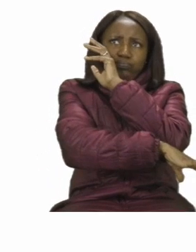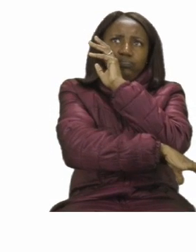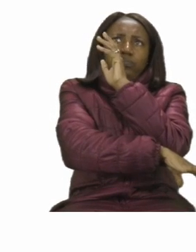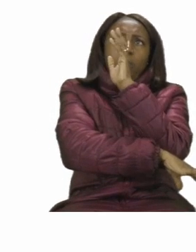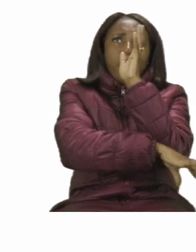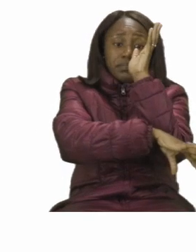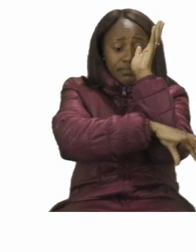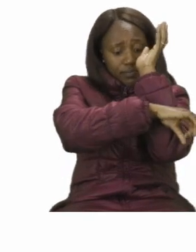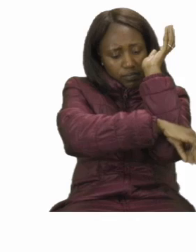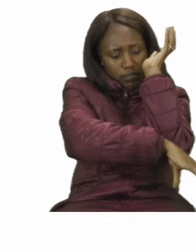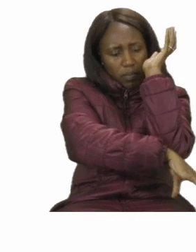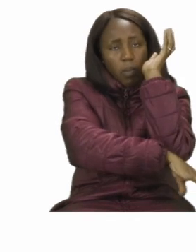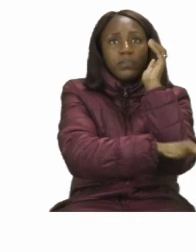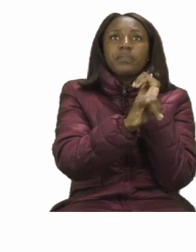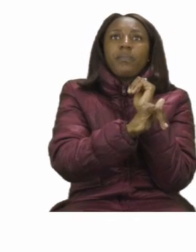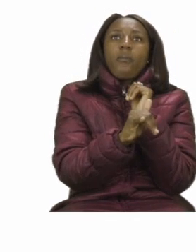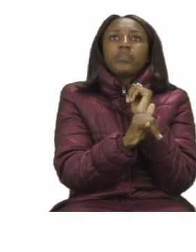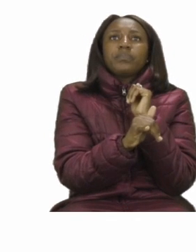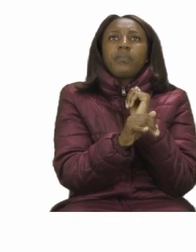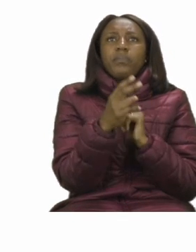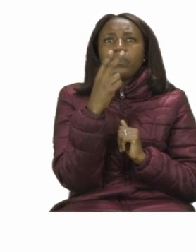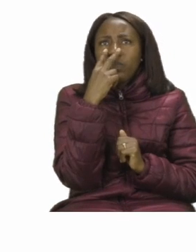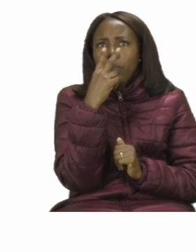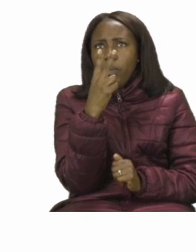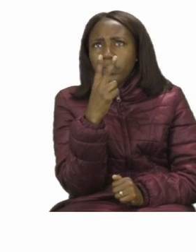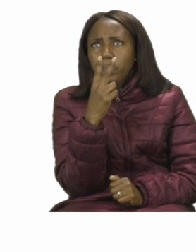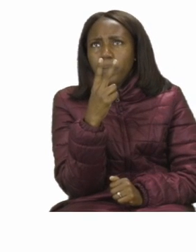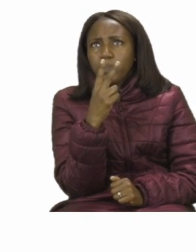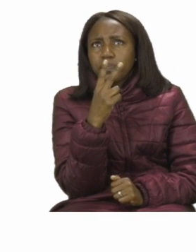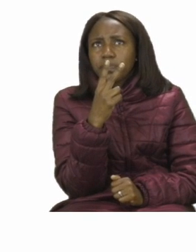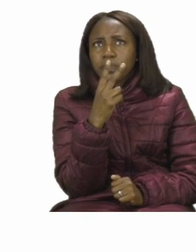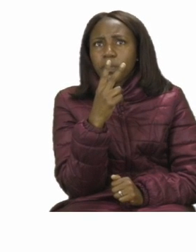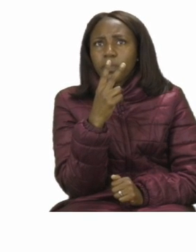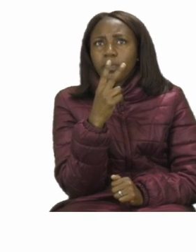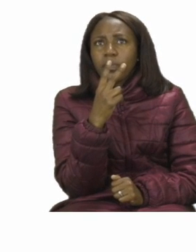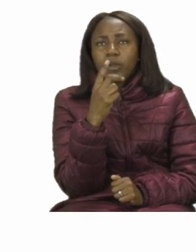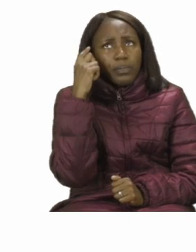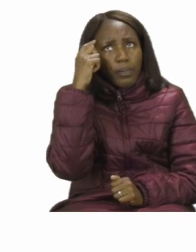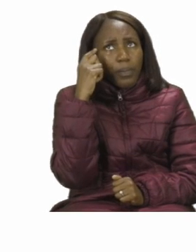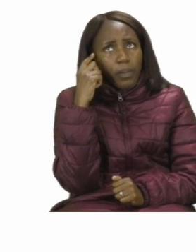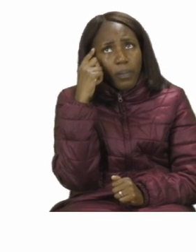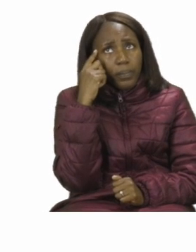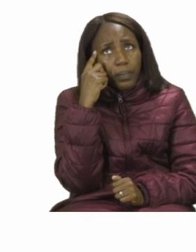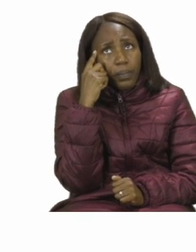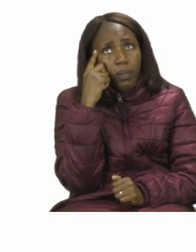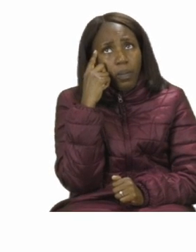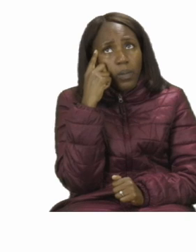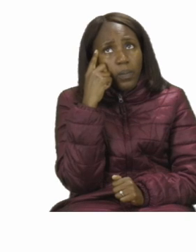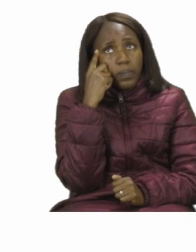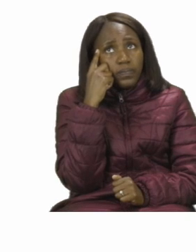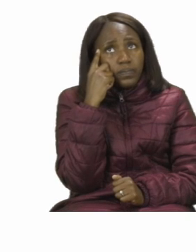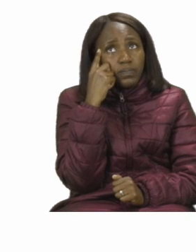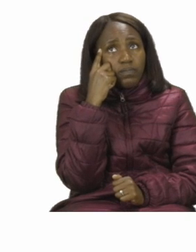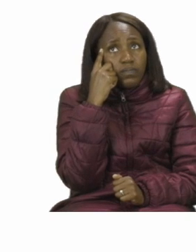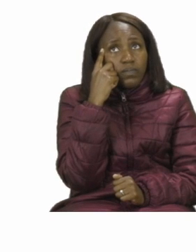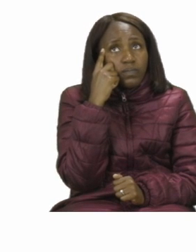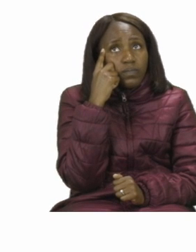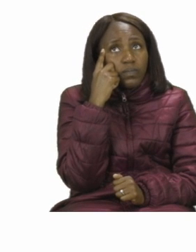earth. Let's look through the answers. I think the answer will be